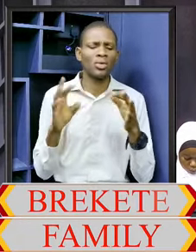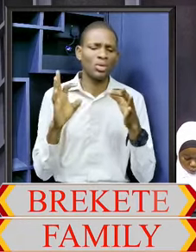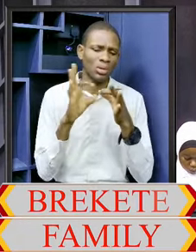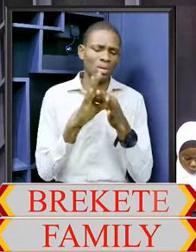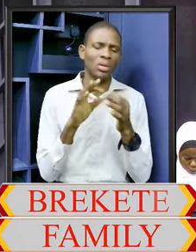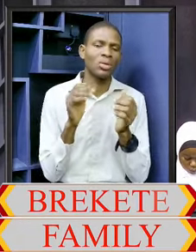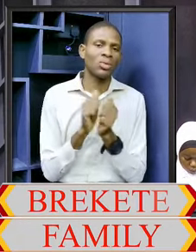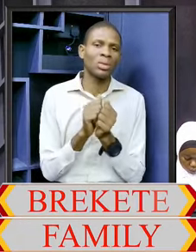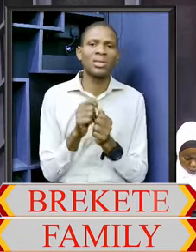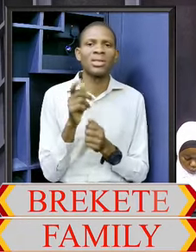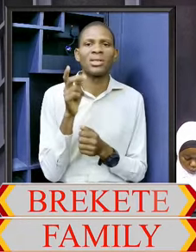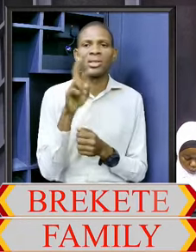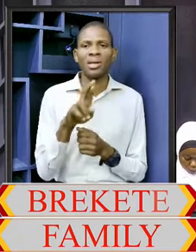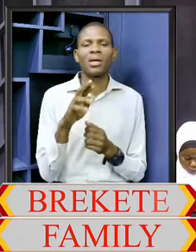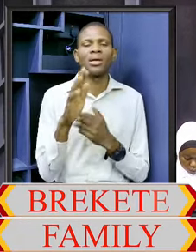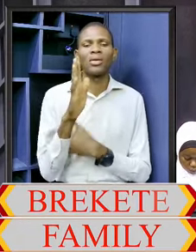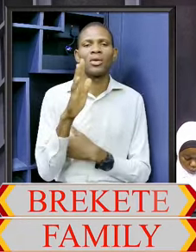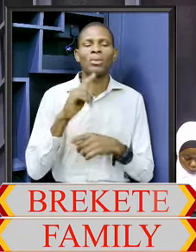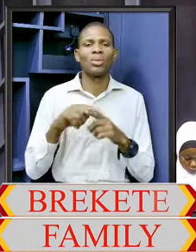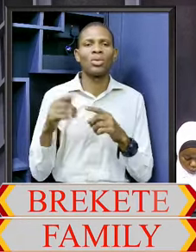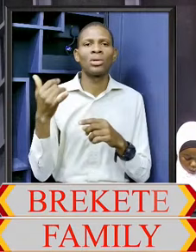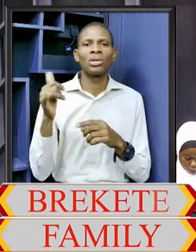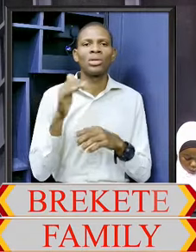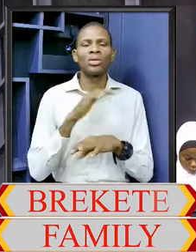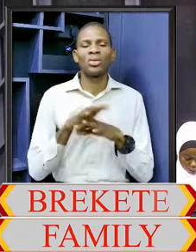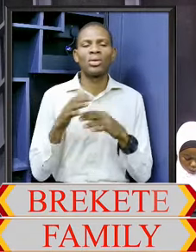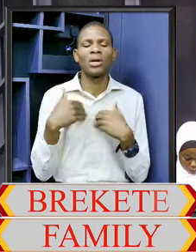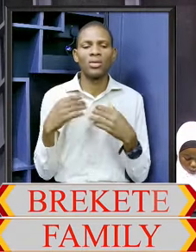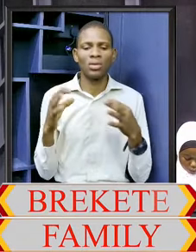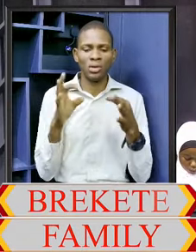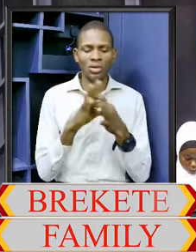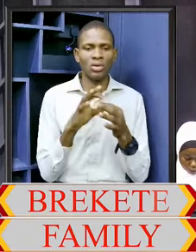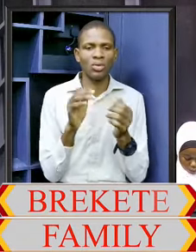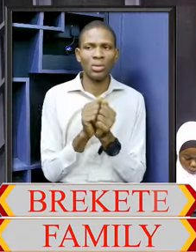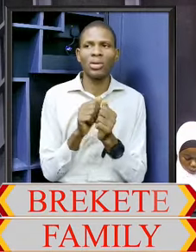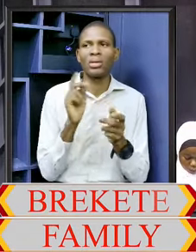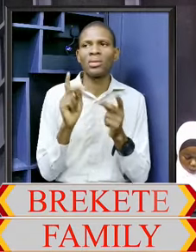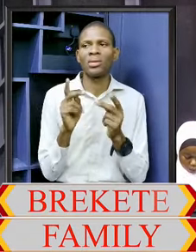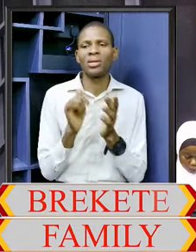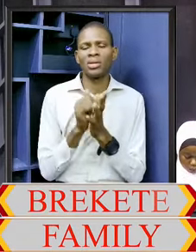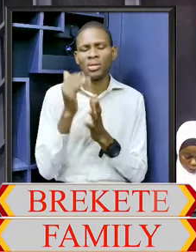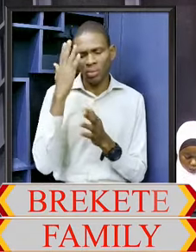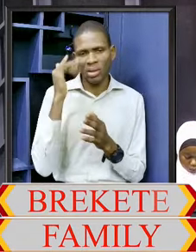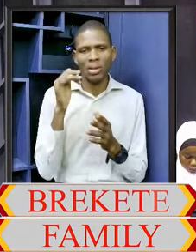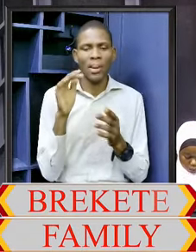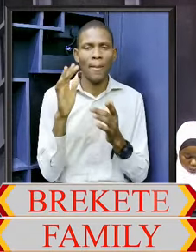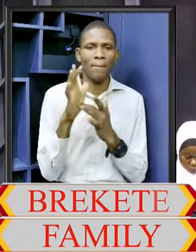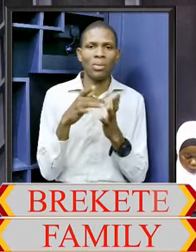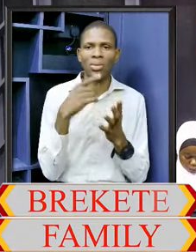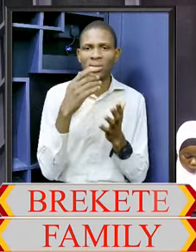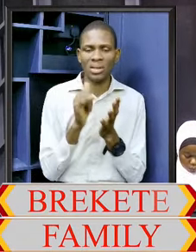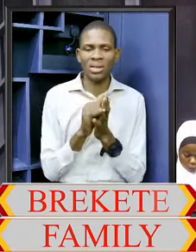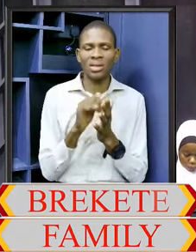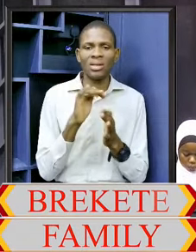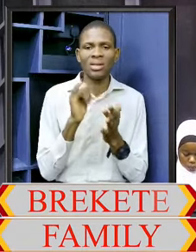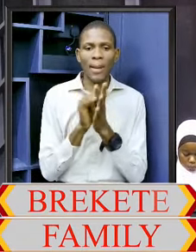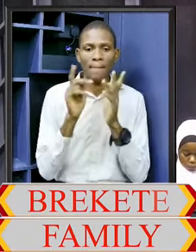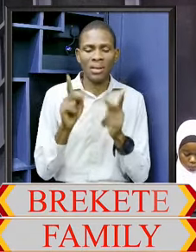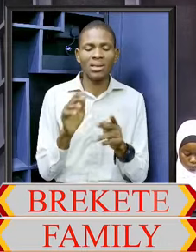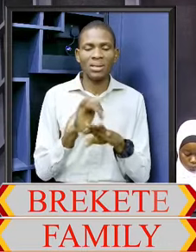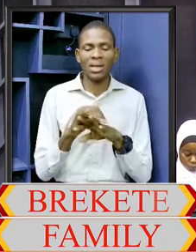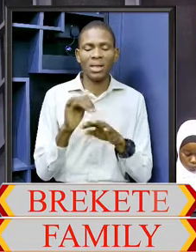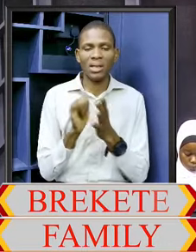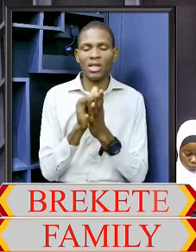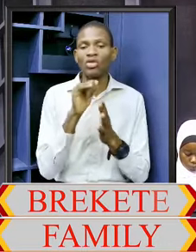connected with their God. Yes. But they don't get connection with people around them. And I in Bible talk say, that kind of person, when they walk, where it's not